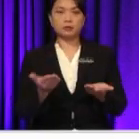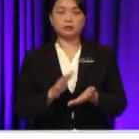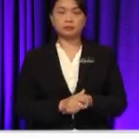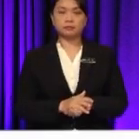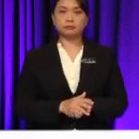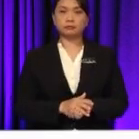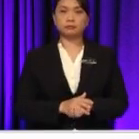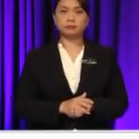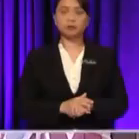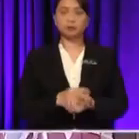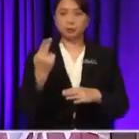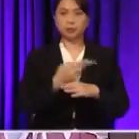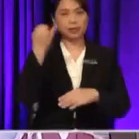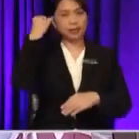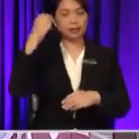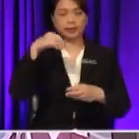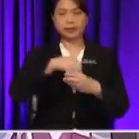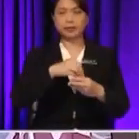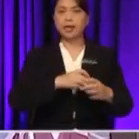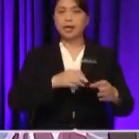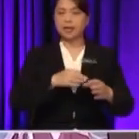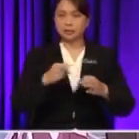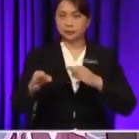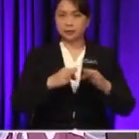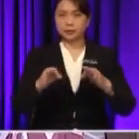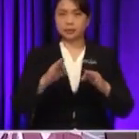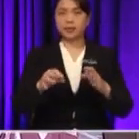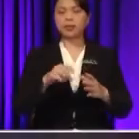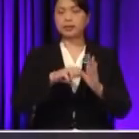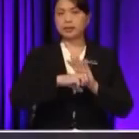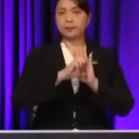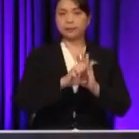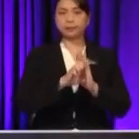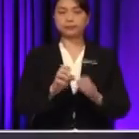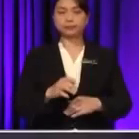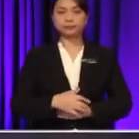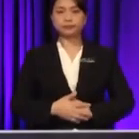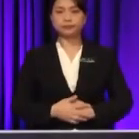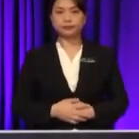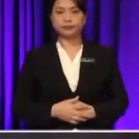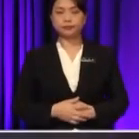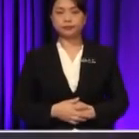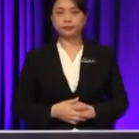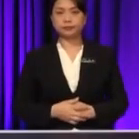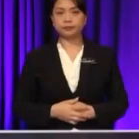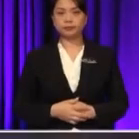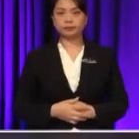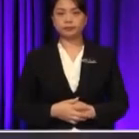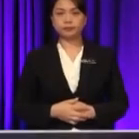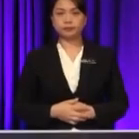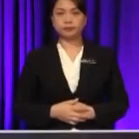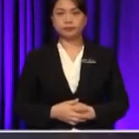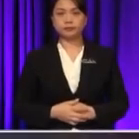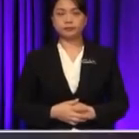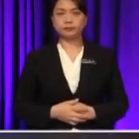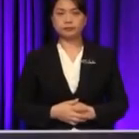using explanation, elaboration, and examples. Mm-hmm. Wow. Those are good points to practice at home as well.